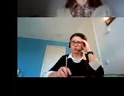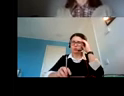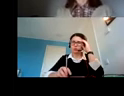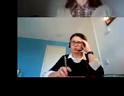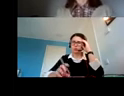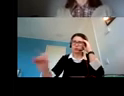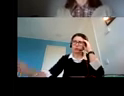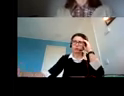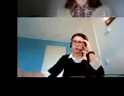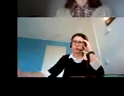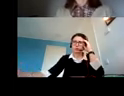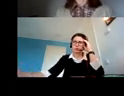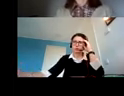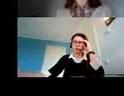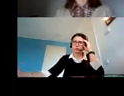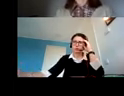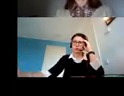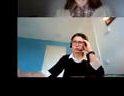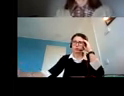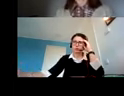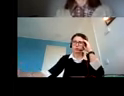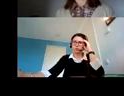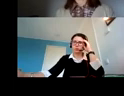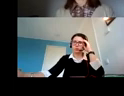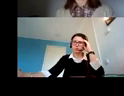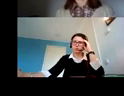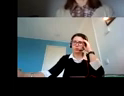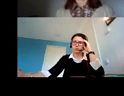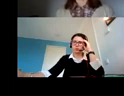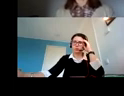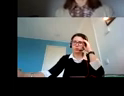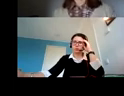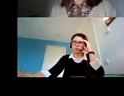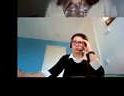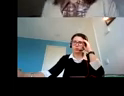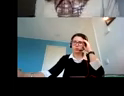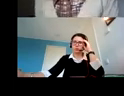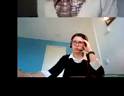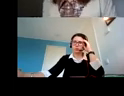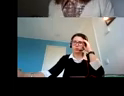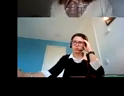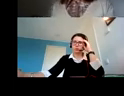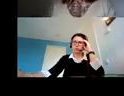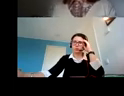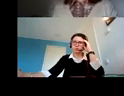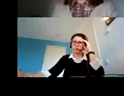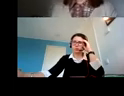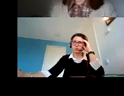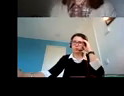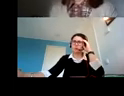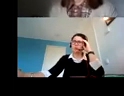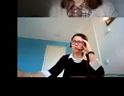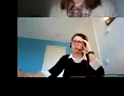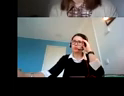have cases of caporalato even in the north, and hopefully there will be time for even addressing this topic that